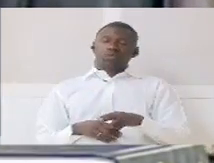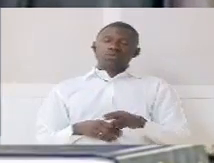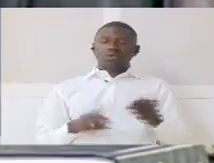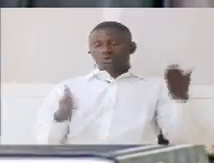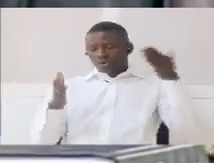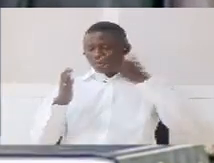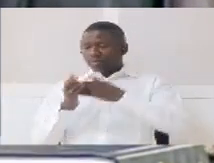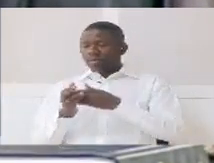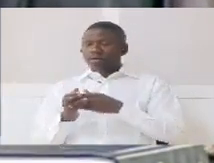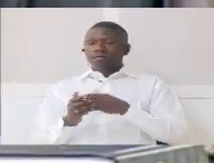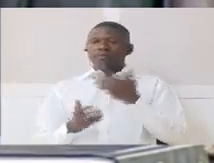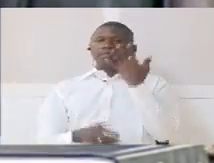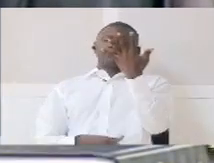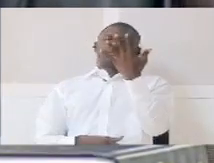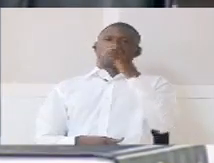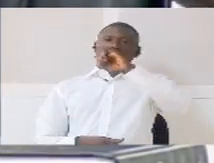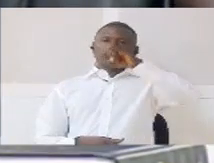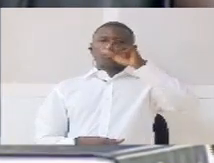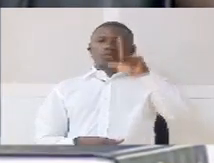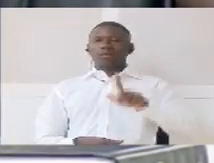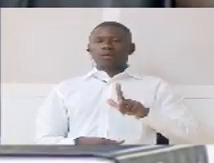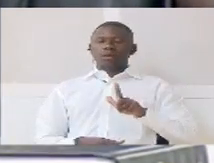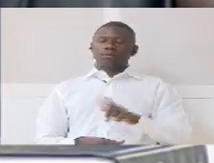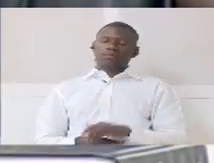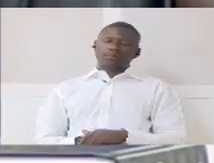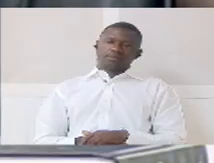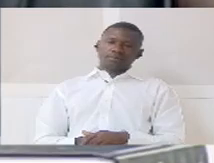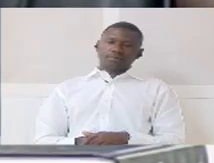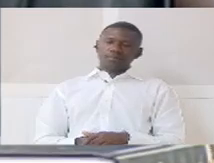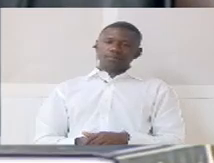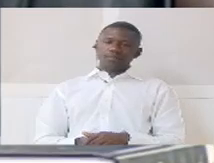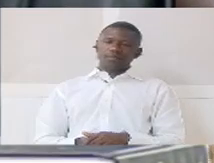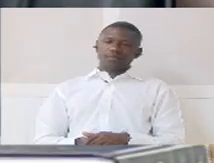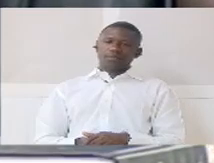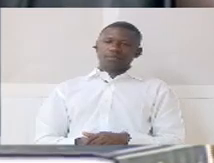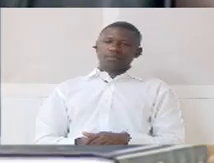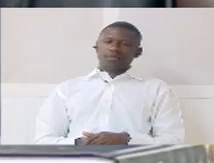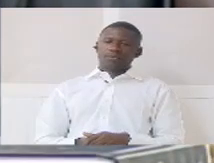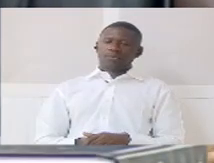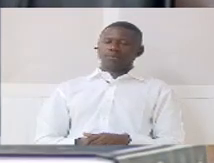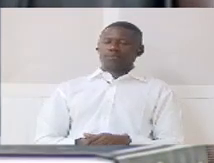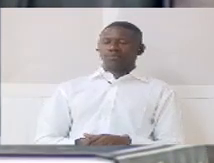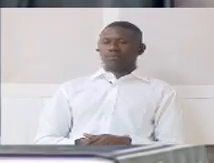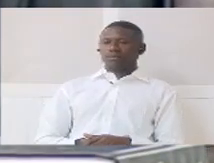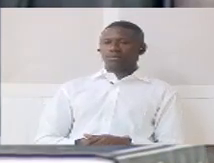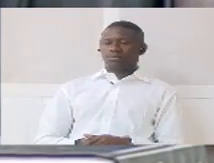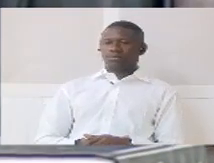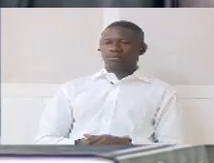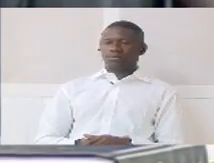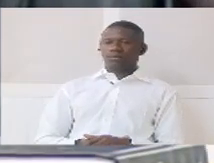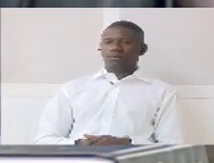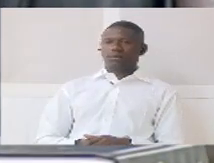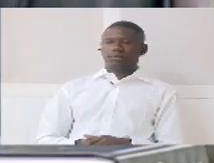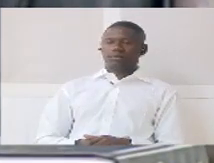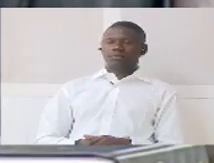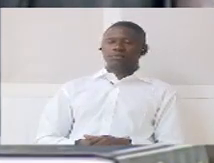In June, I was there up till the 5th of July. So serious crime unit connect. But I tell you more. Yeah, but you need to inform for.